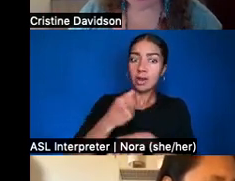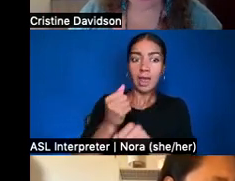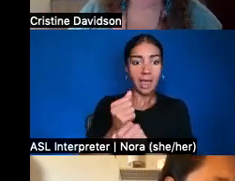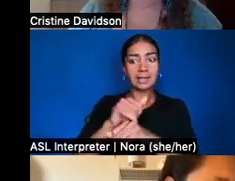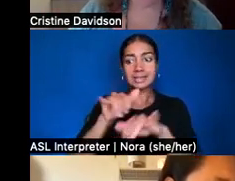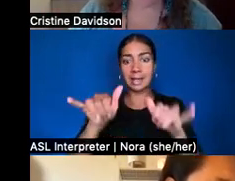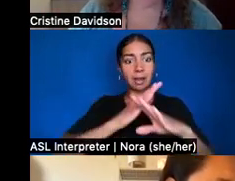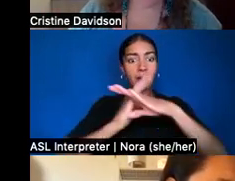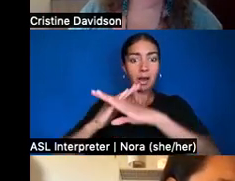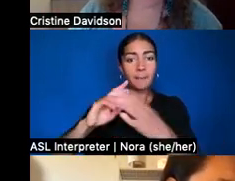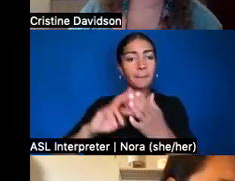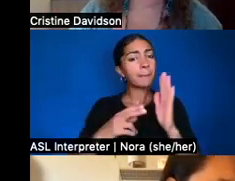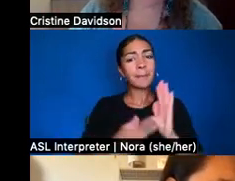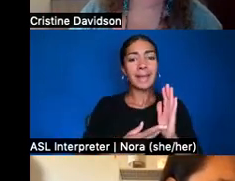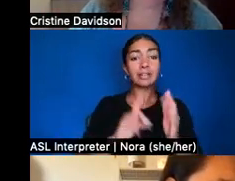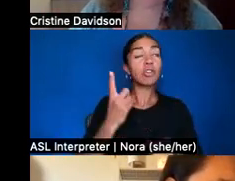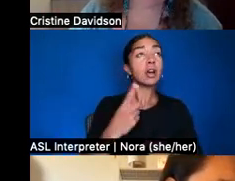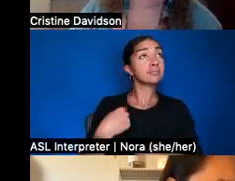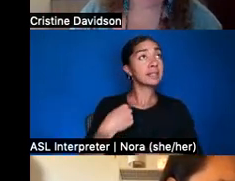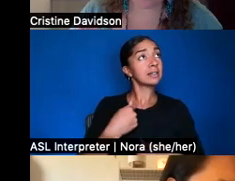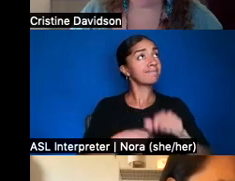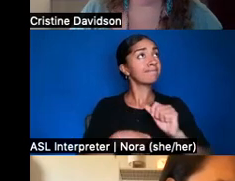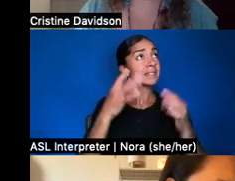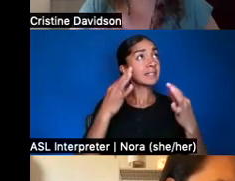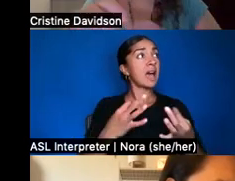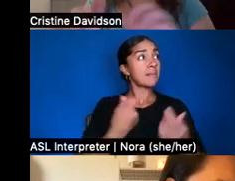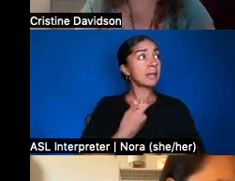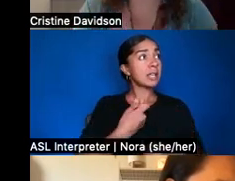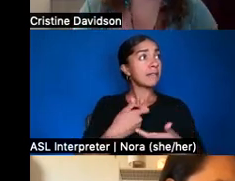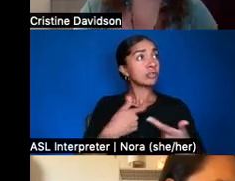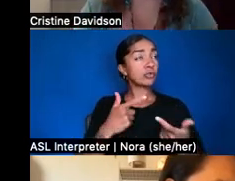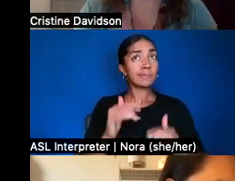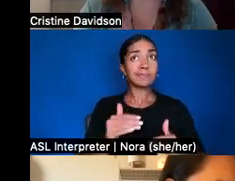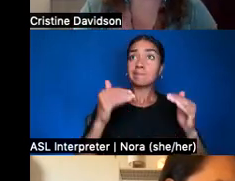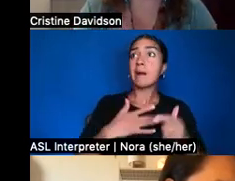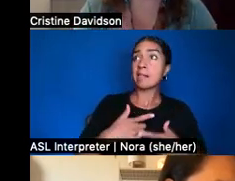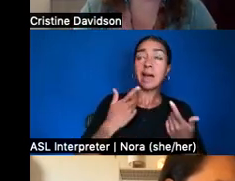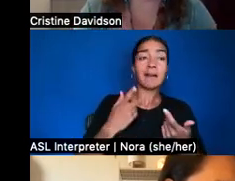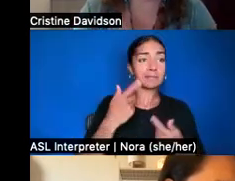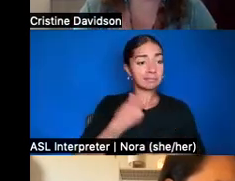So understanding some of those nuances can be really helpful in building that relationship, right?